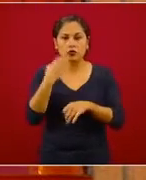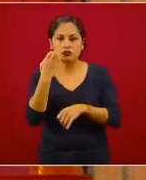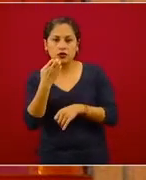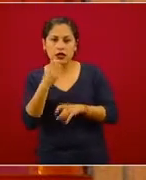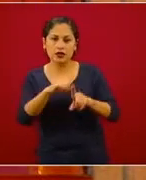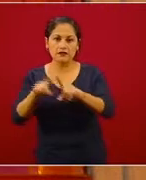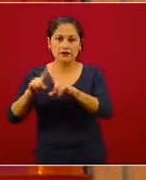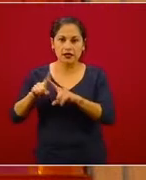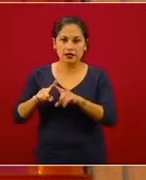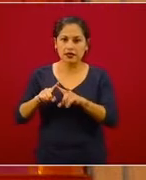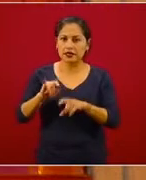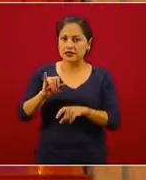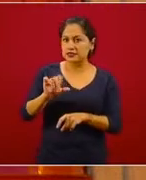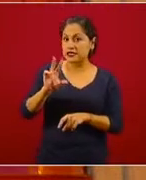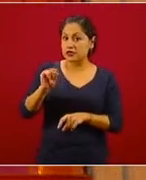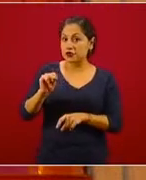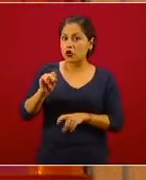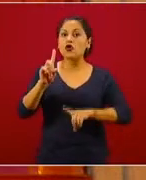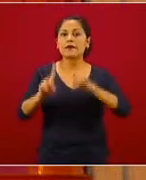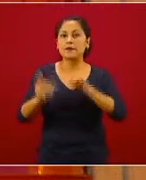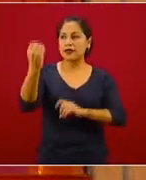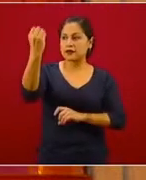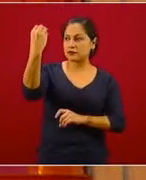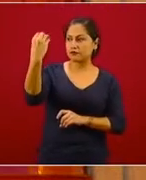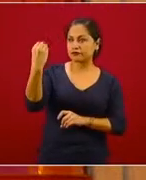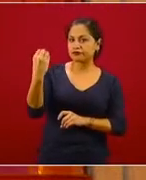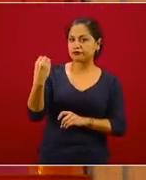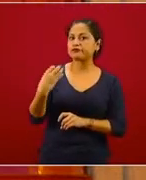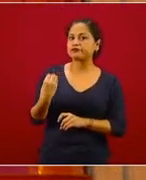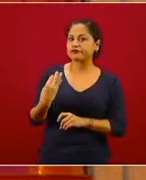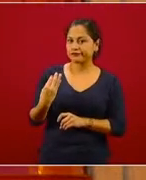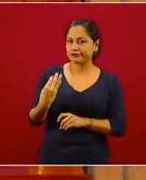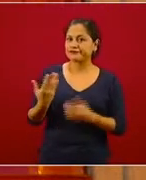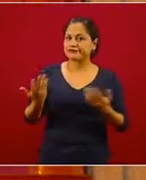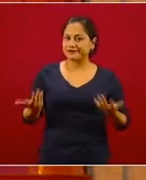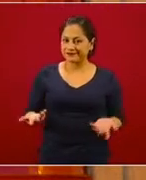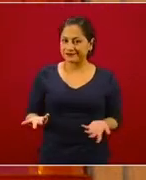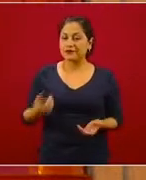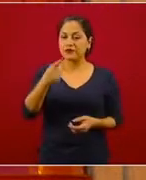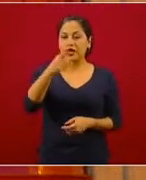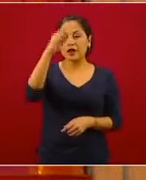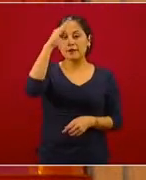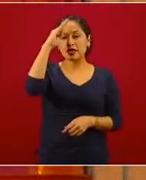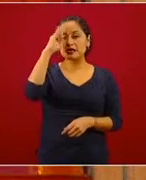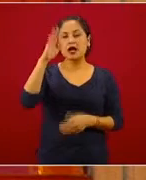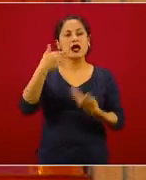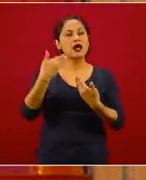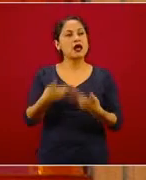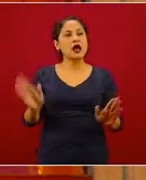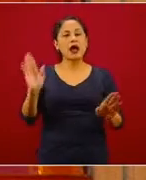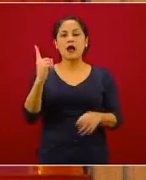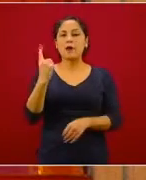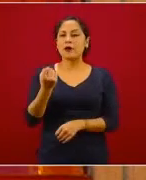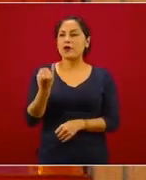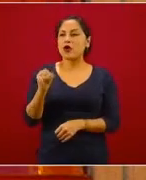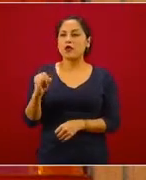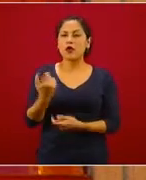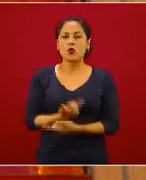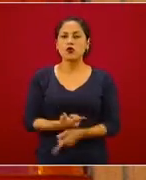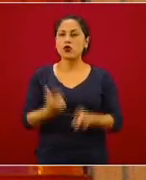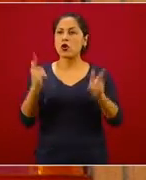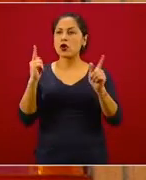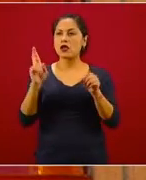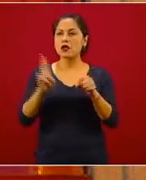sort of work activities will be opening and which ones won't. Please do not think that our national safe distancing campaign has ended on